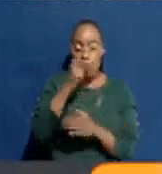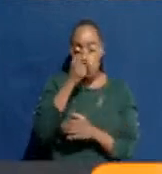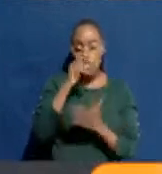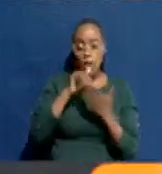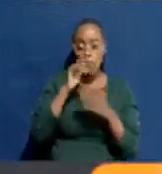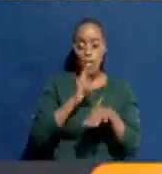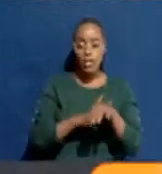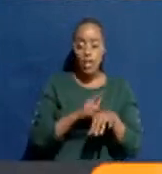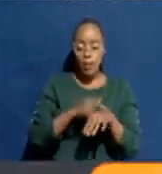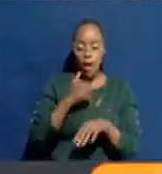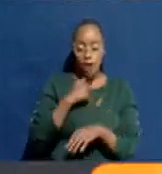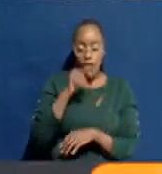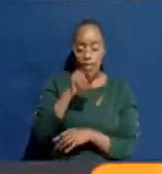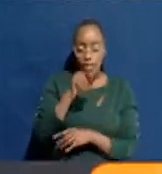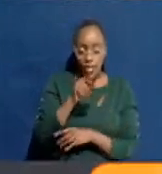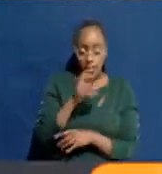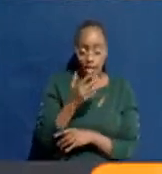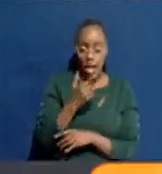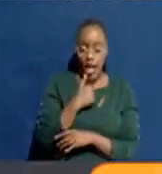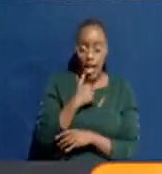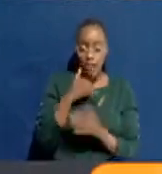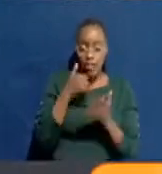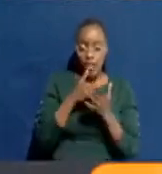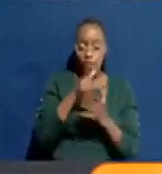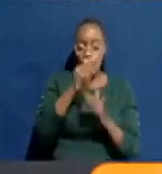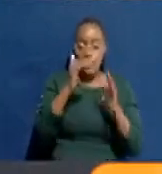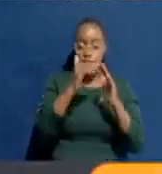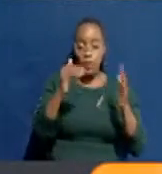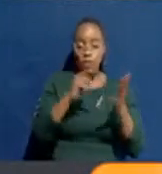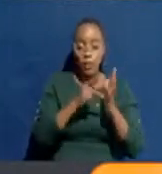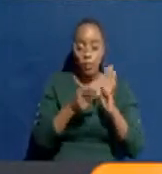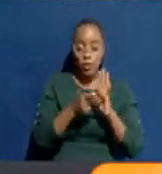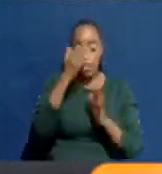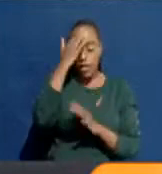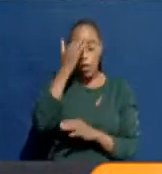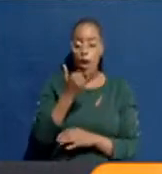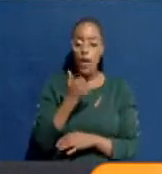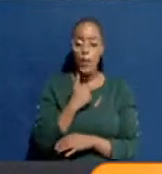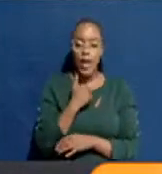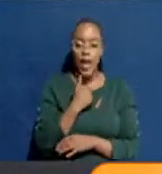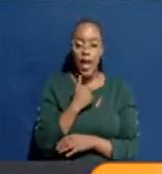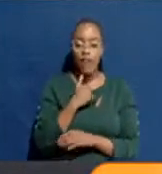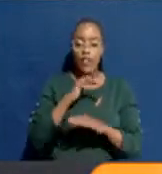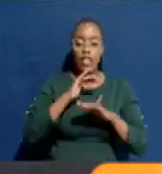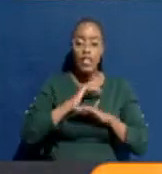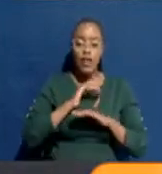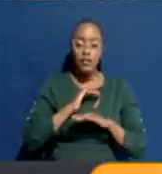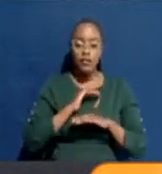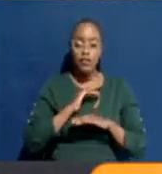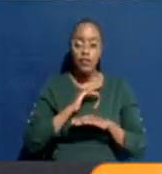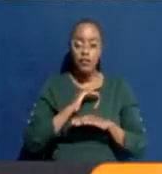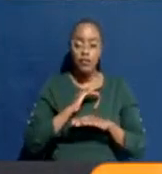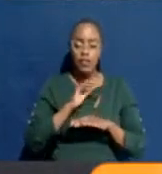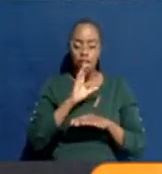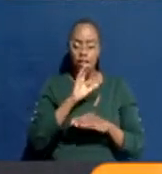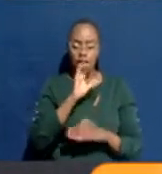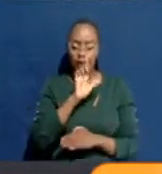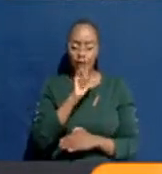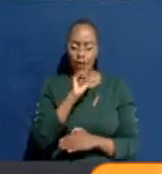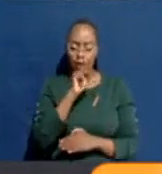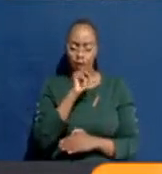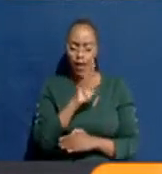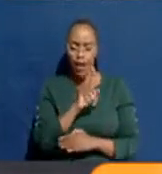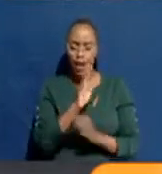That clinker has something to do with this housing project, because we have enough clinker and